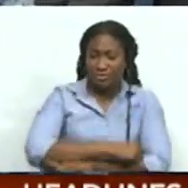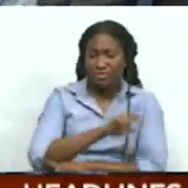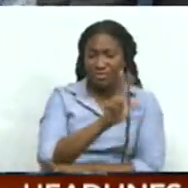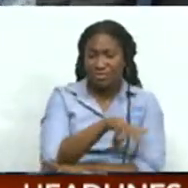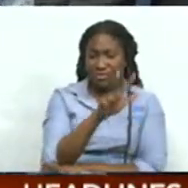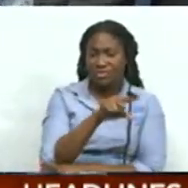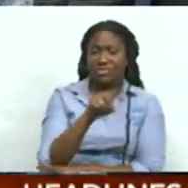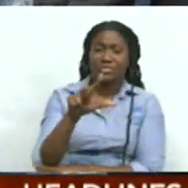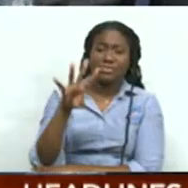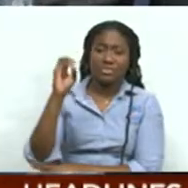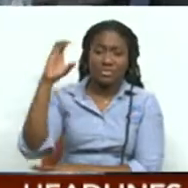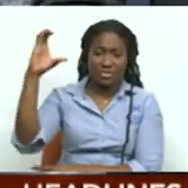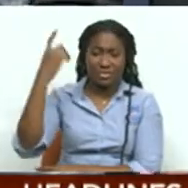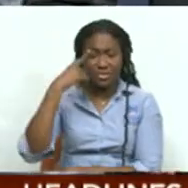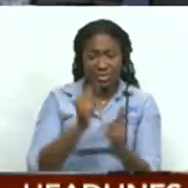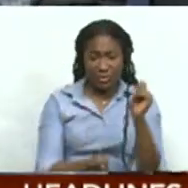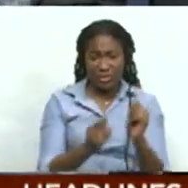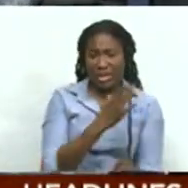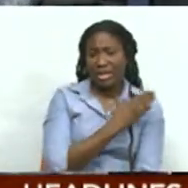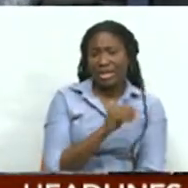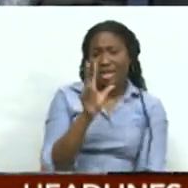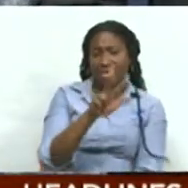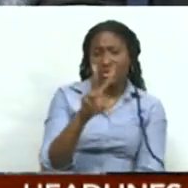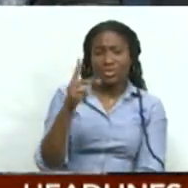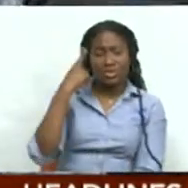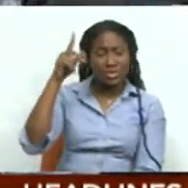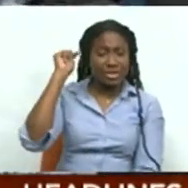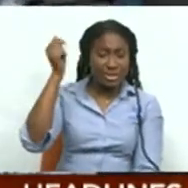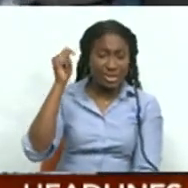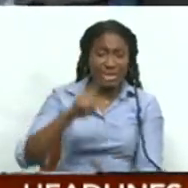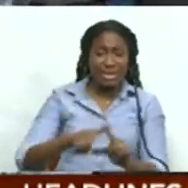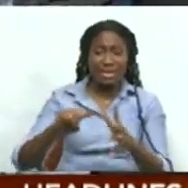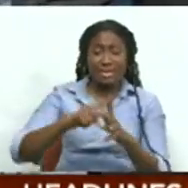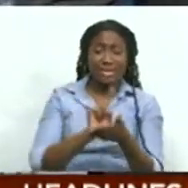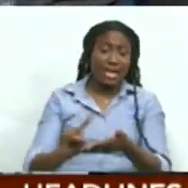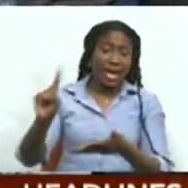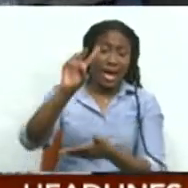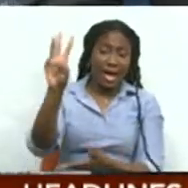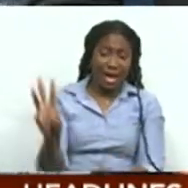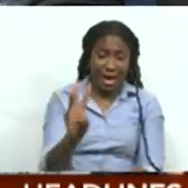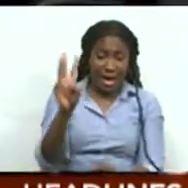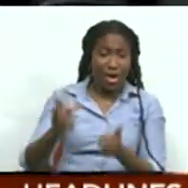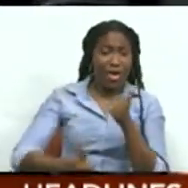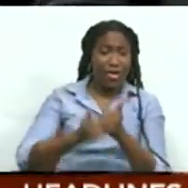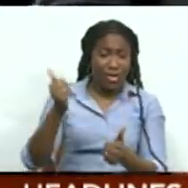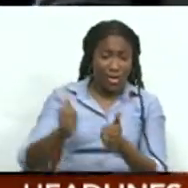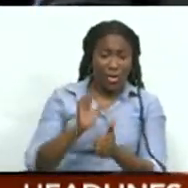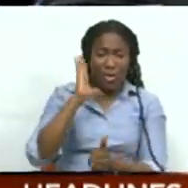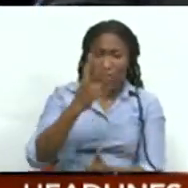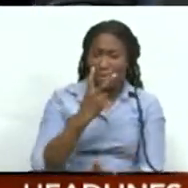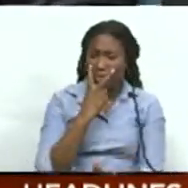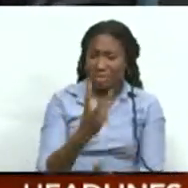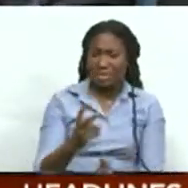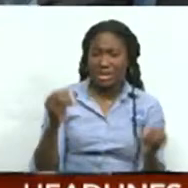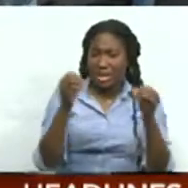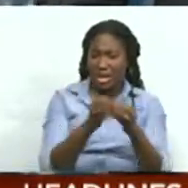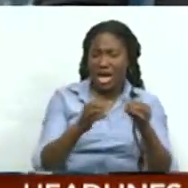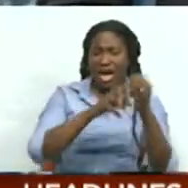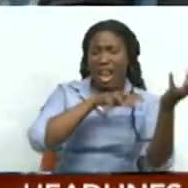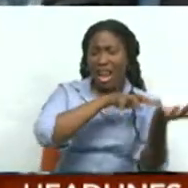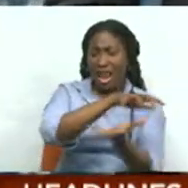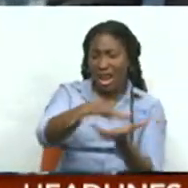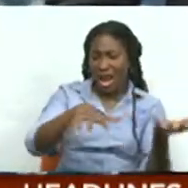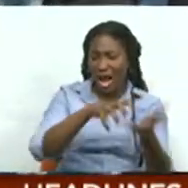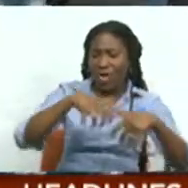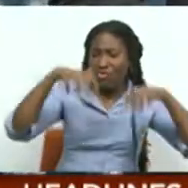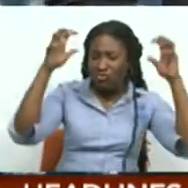34 degrees in Trinidad, 32 in Tobago. But from next week, Wednesday mainly, that's when we're going to see an increase in cloudiness, some showers,